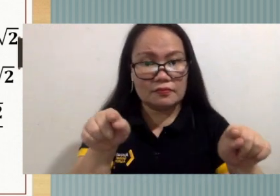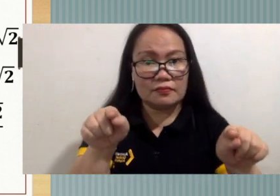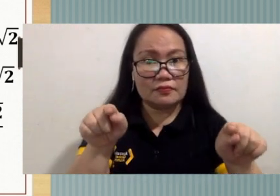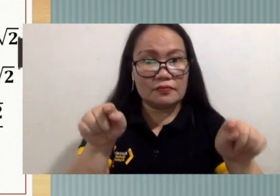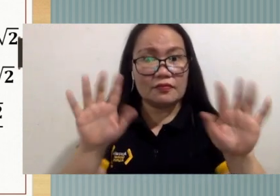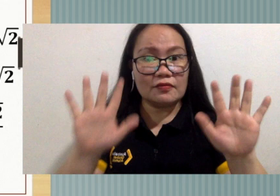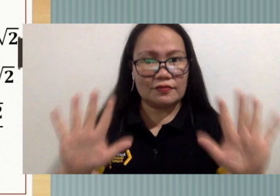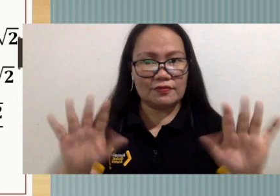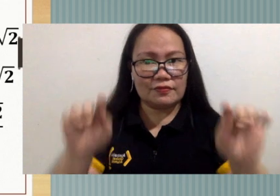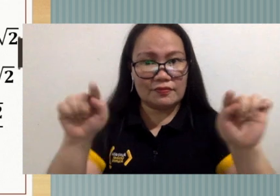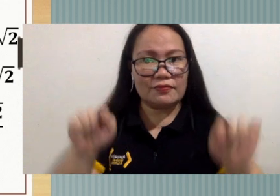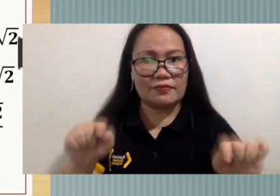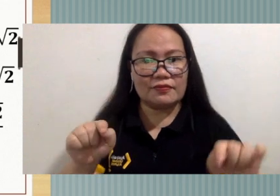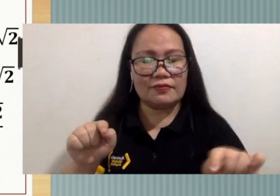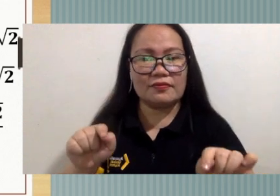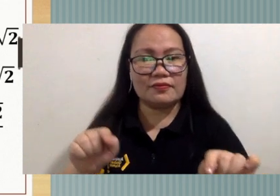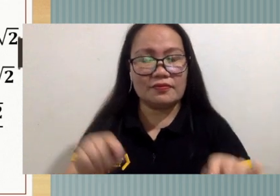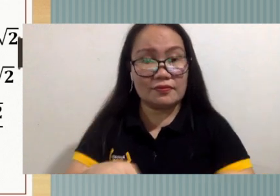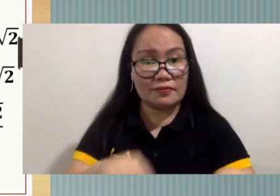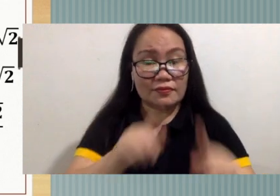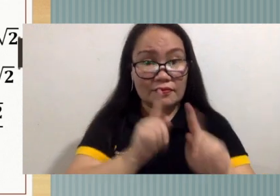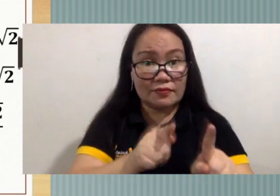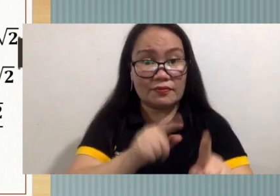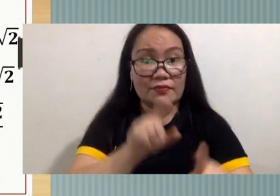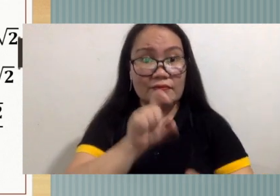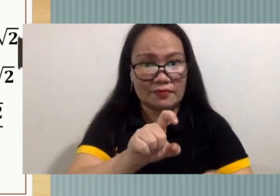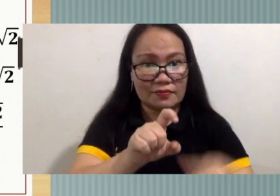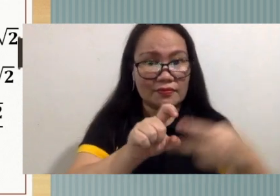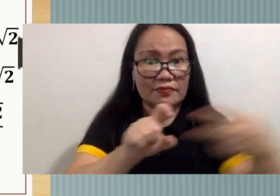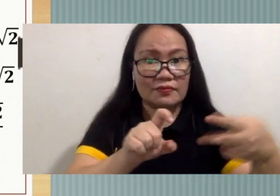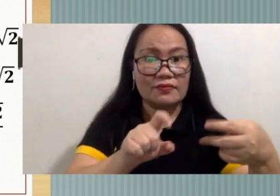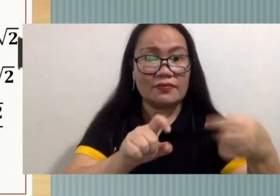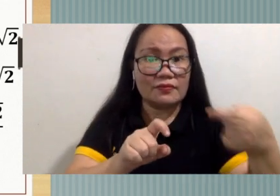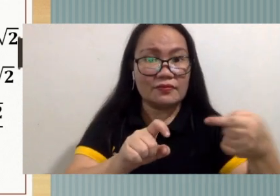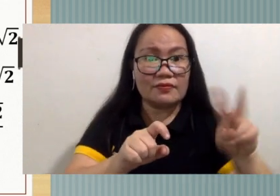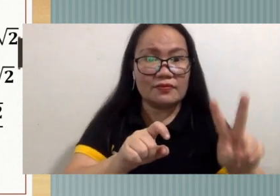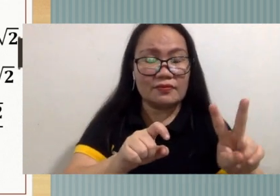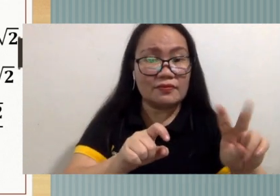by 5. We will come up with x is equal to